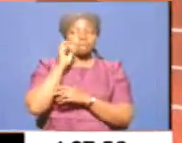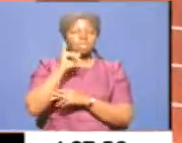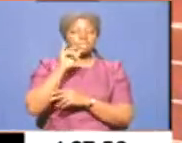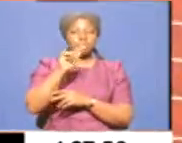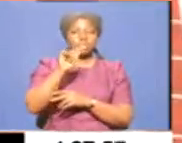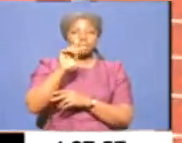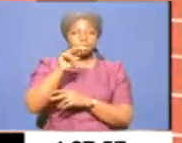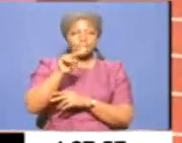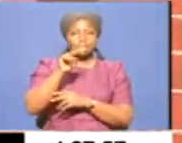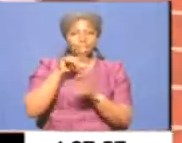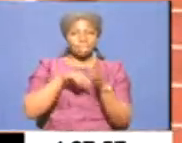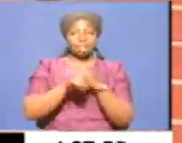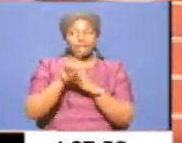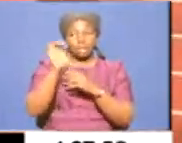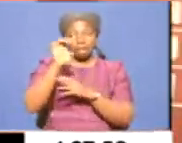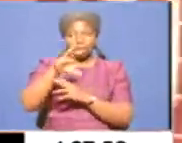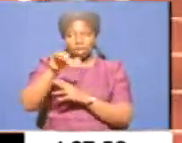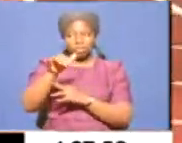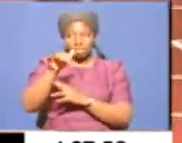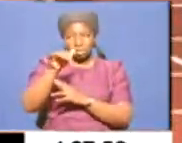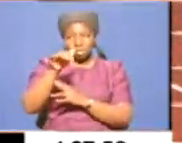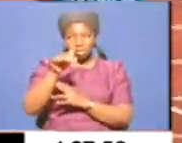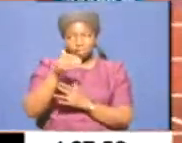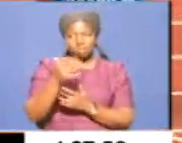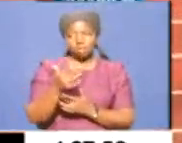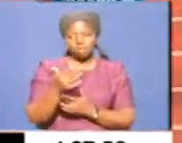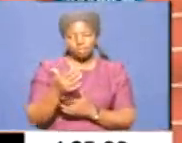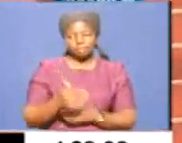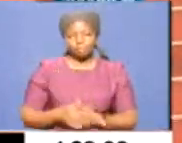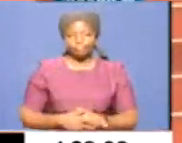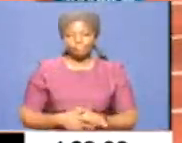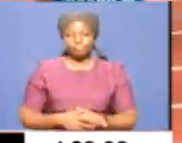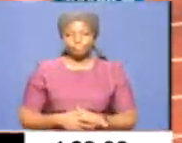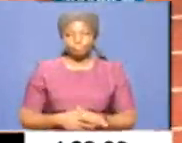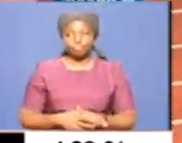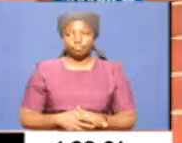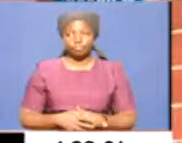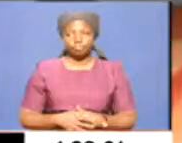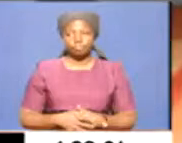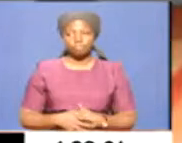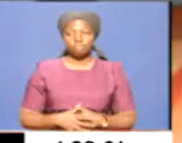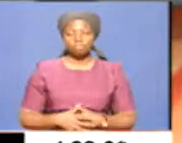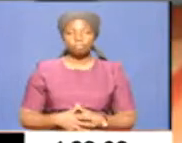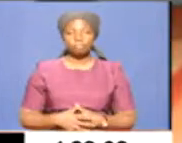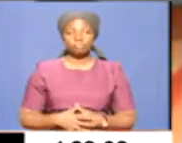body. For Lunchtime News from Mombasa County, I am Ann Mburu.